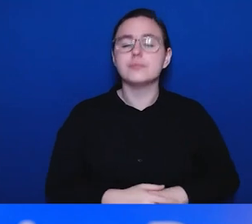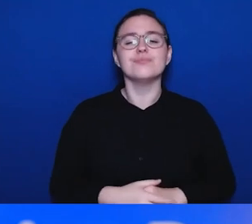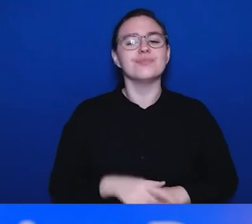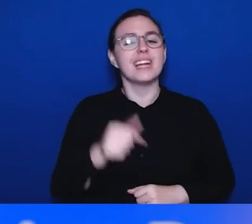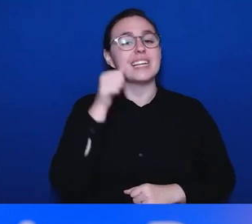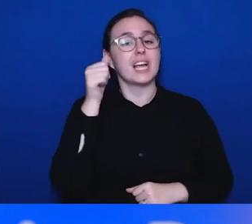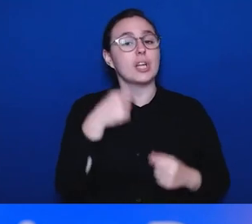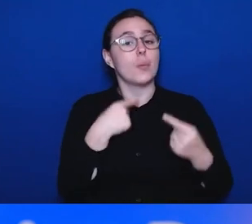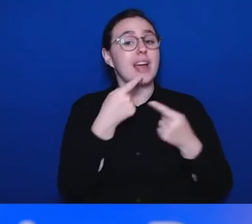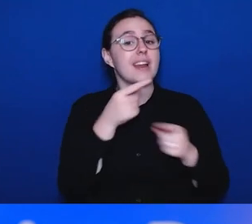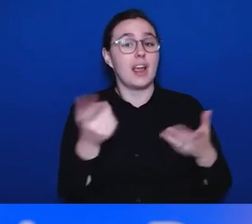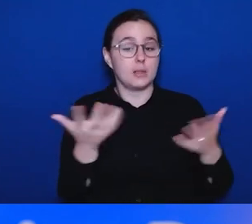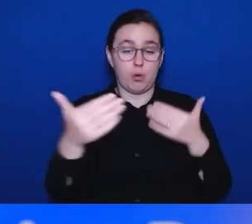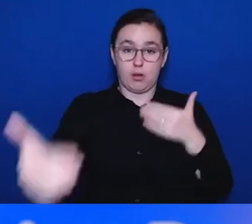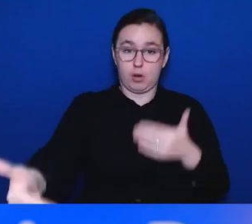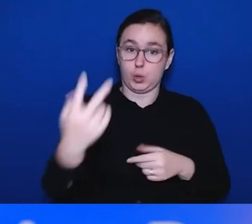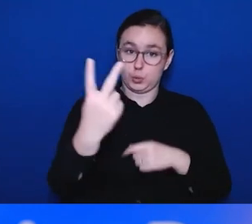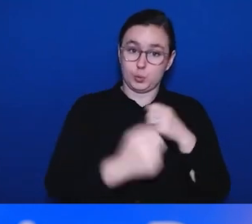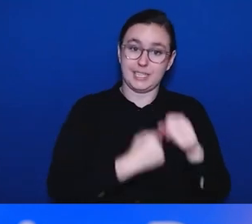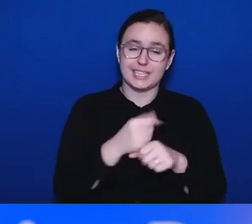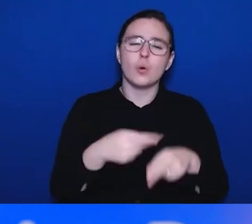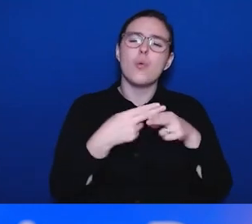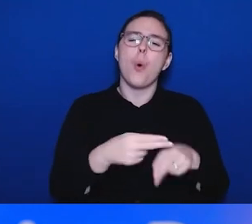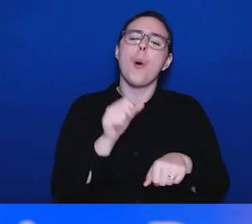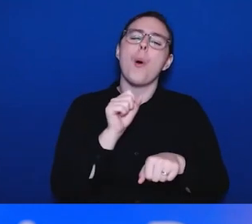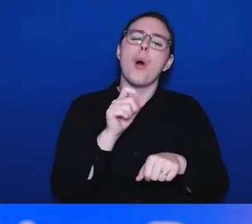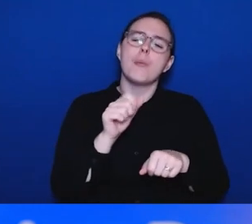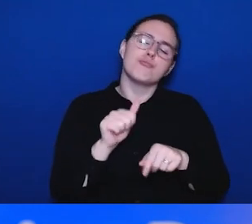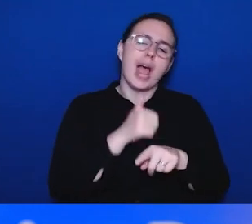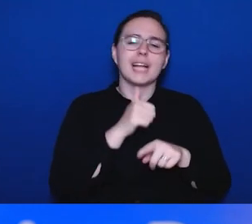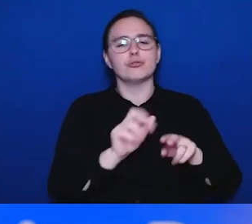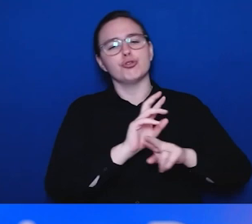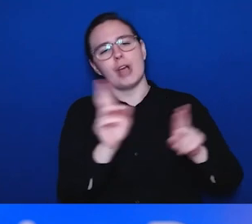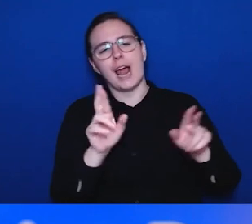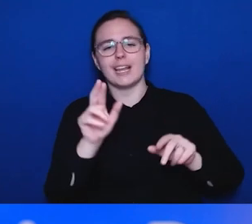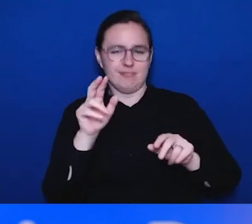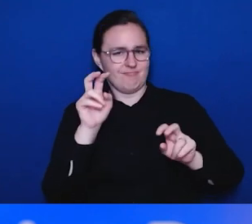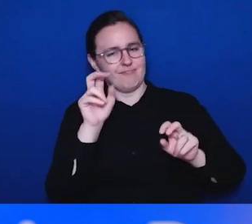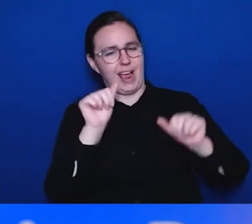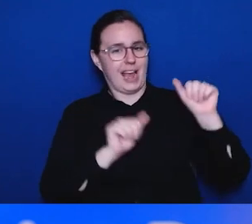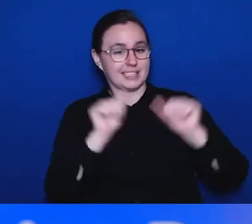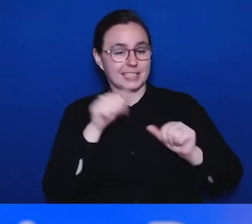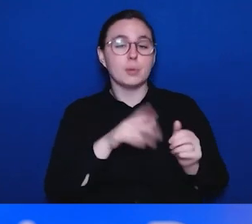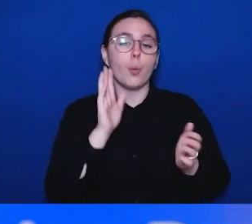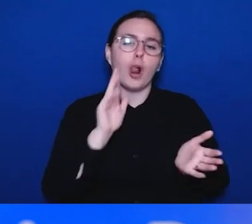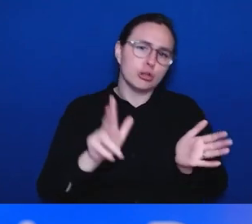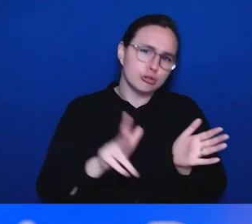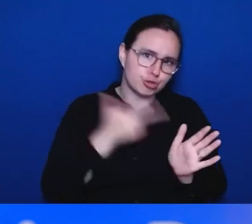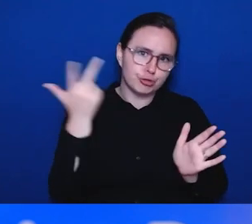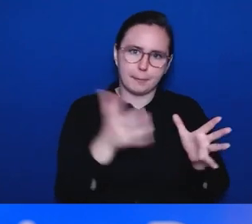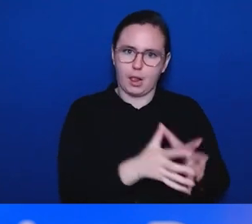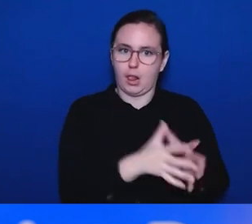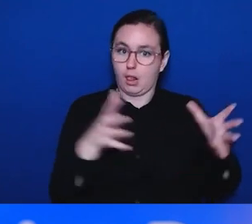we announced that in less than 2 years, we are tripling the practice ready assessment program. This is where if you